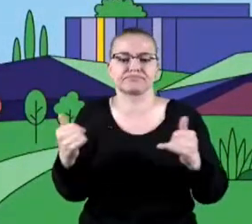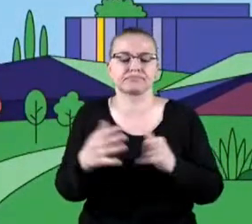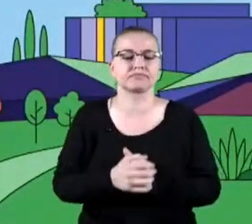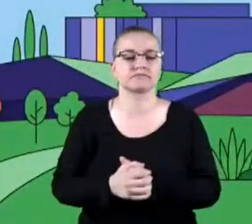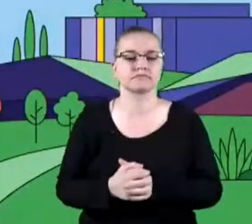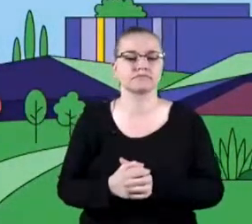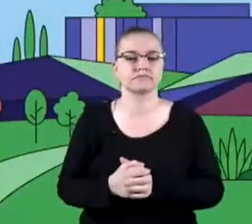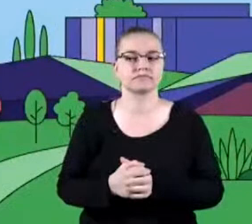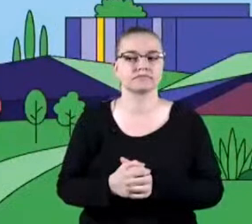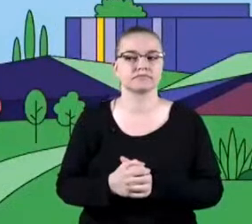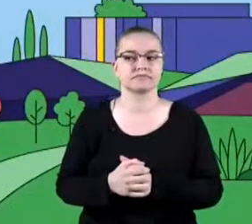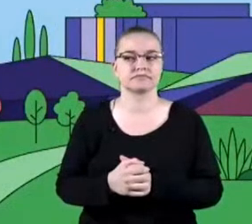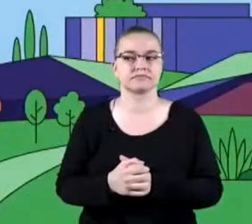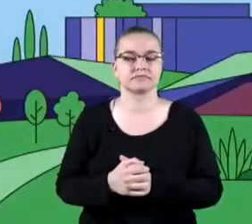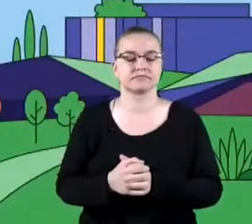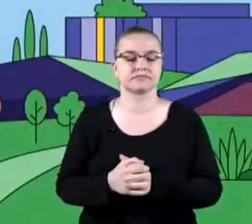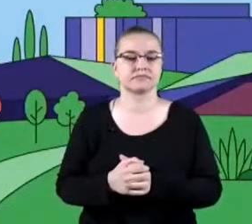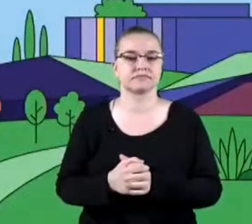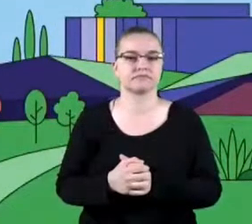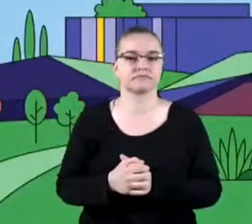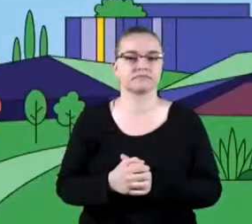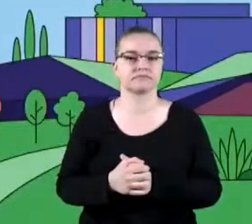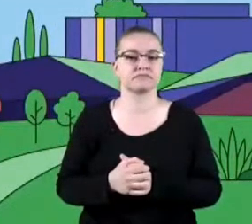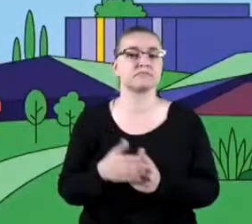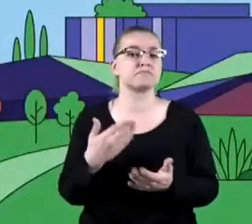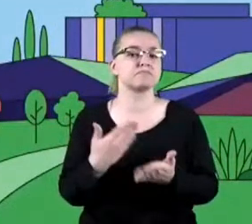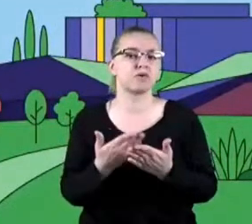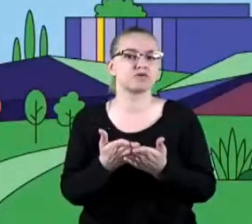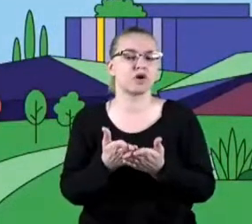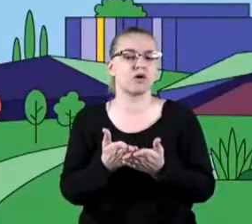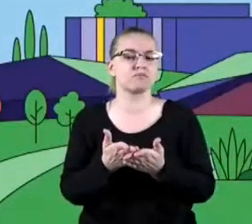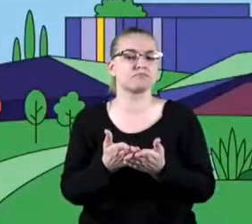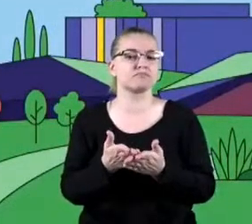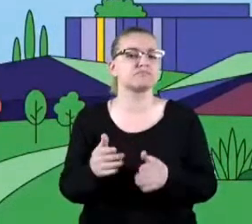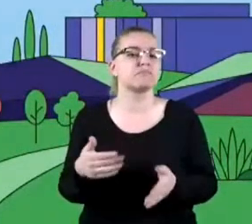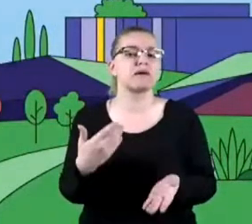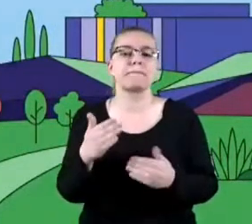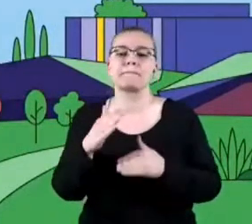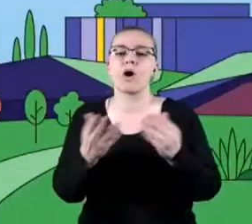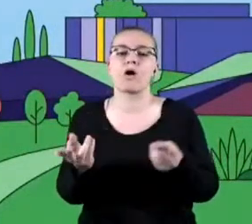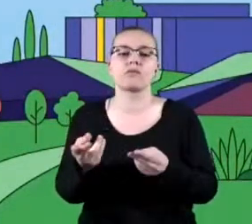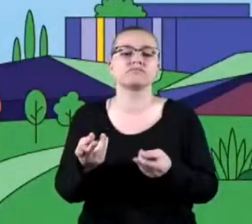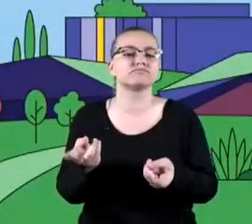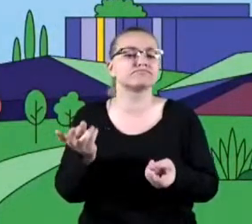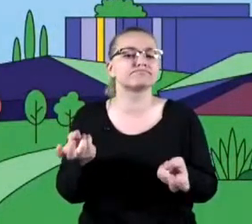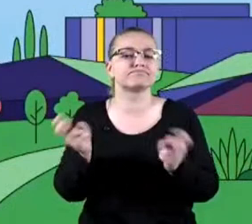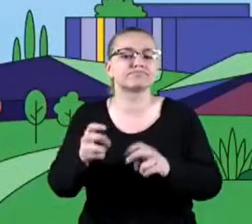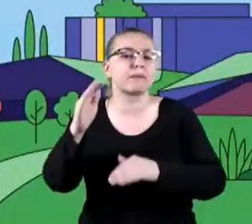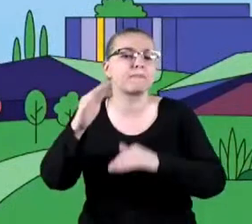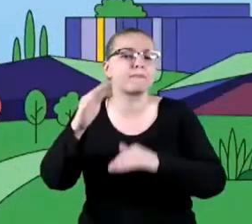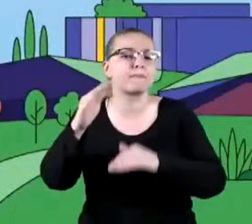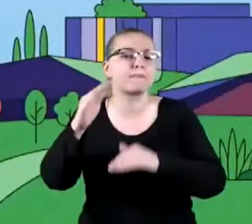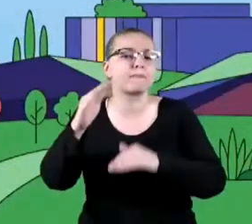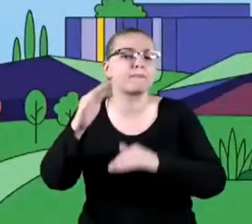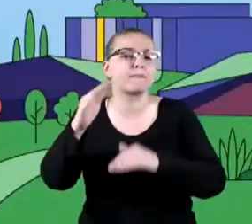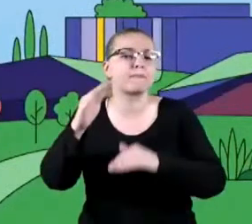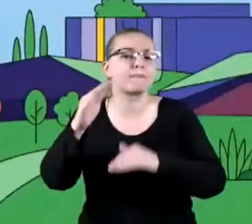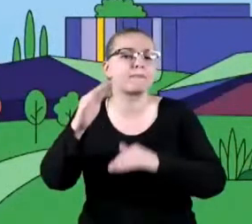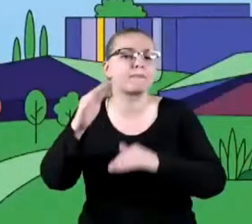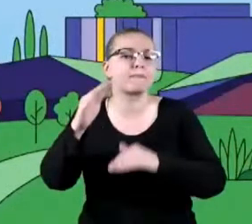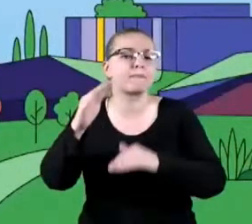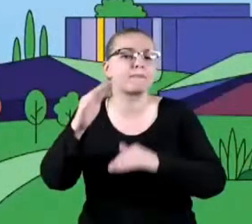recovery center to take place. So all of this requires budgetary